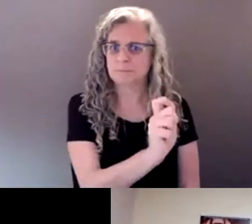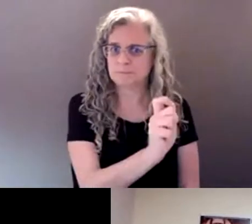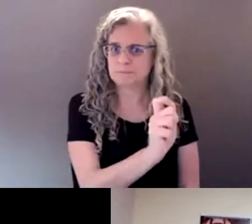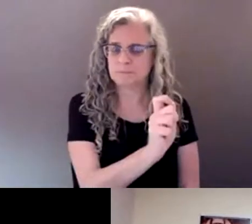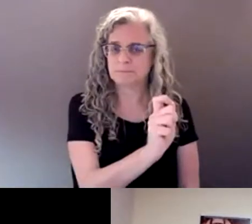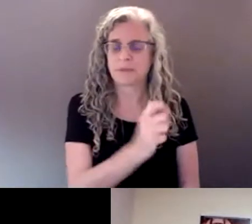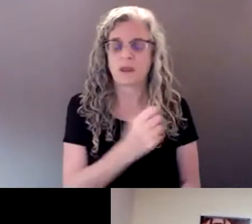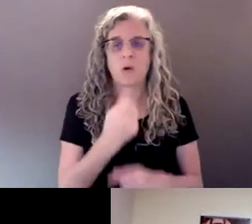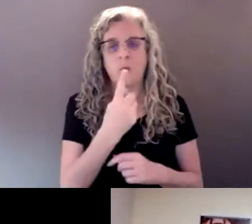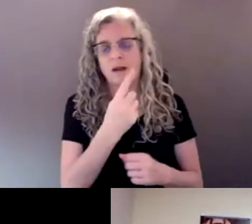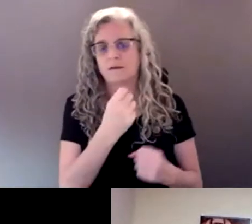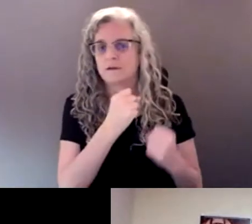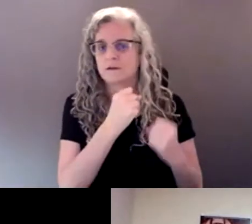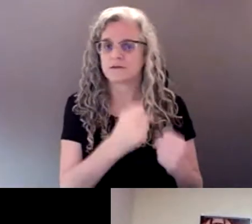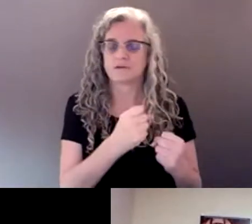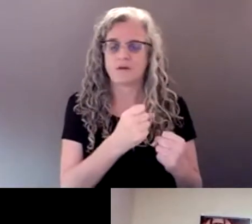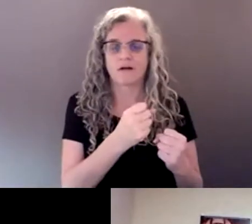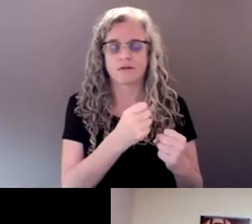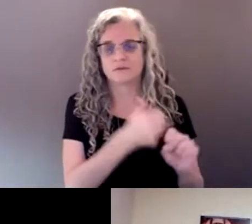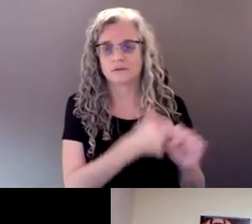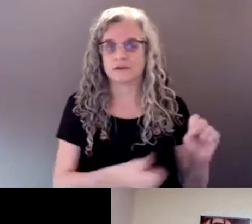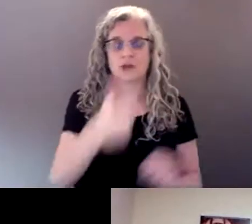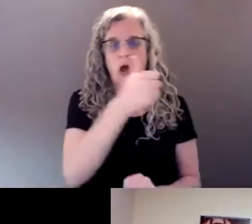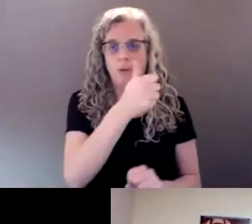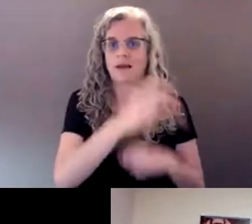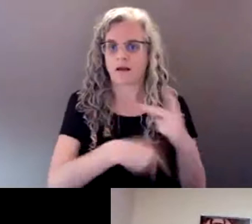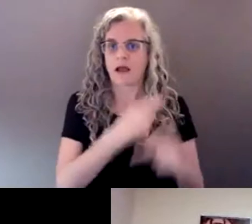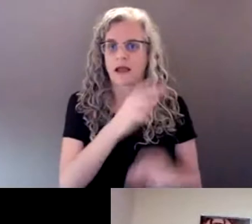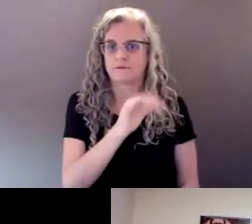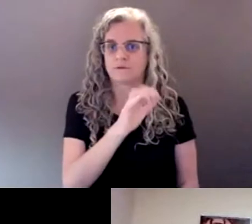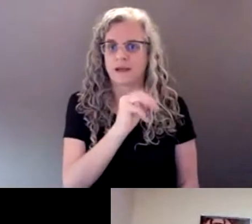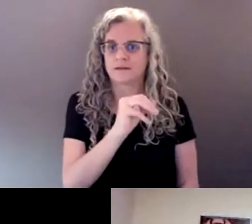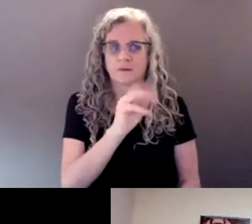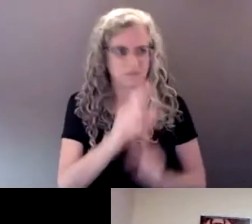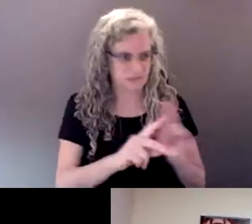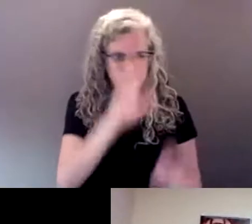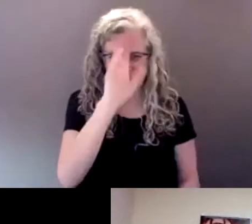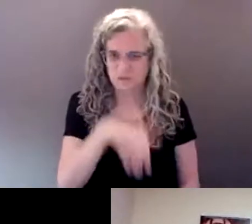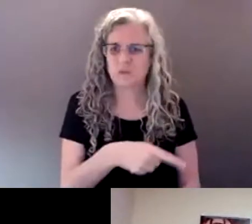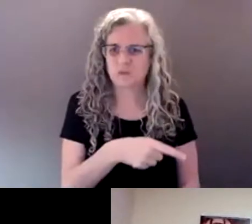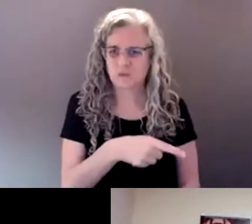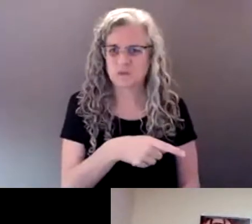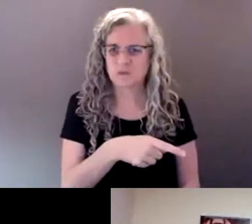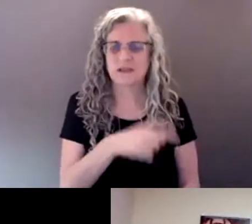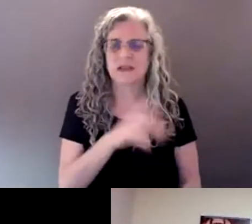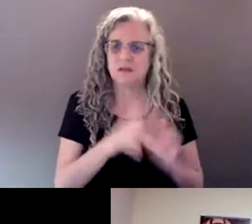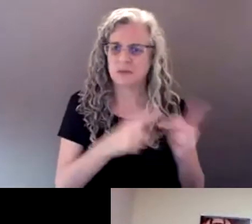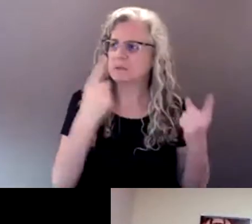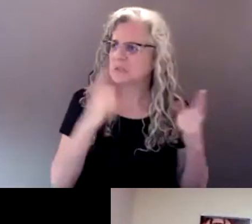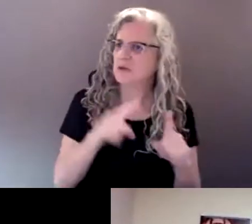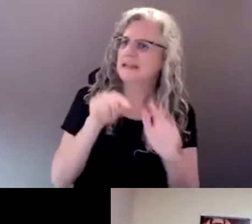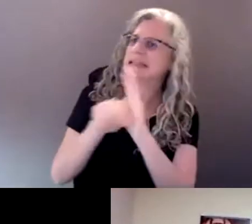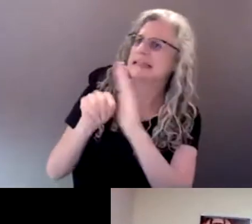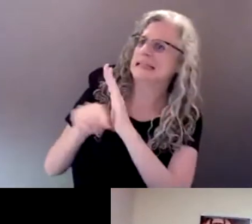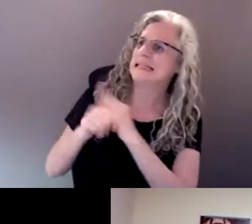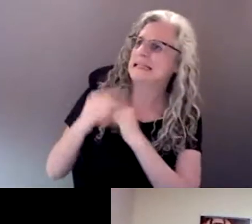dominant, powerful forms whose effects were very visible. No one doubted that the extermination of the Jews was a racist project